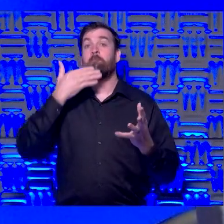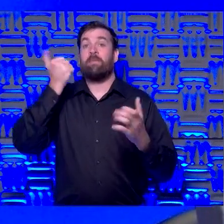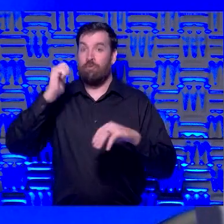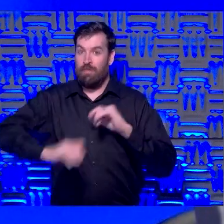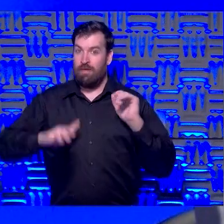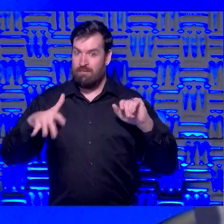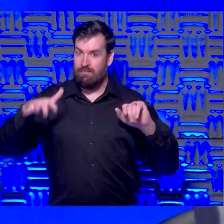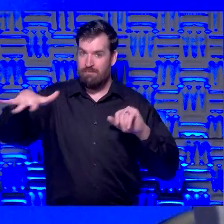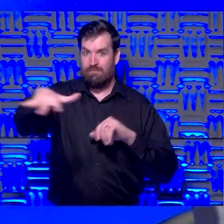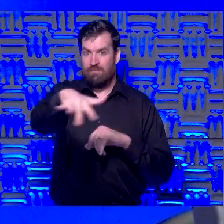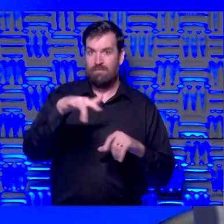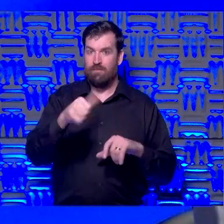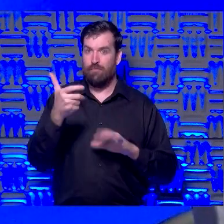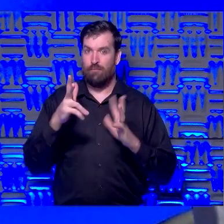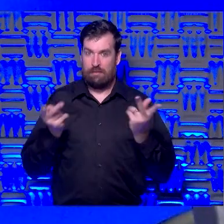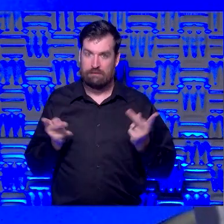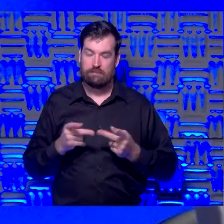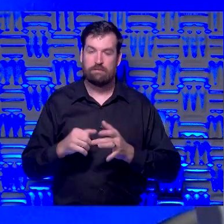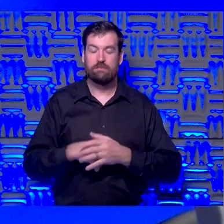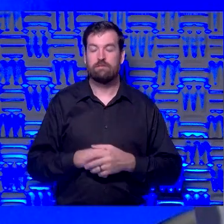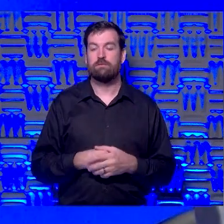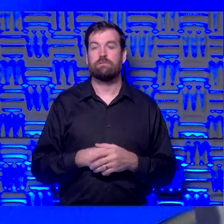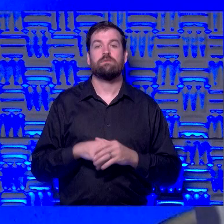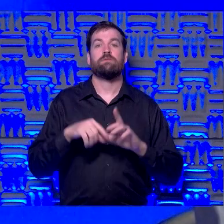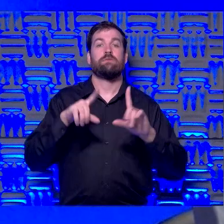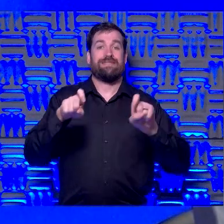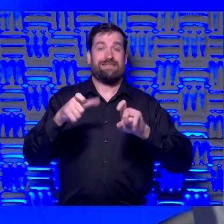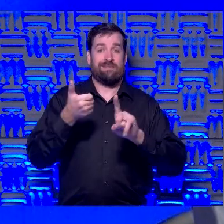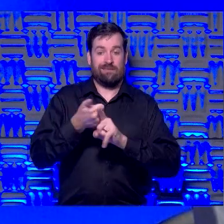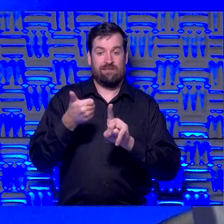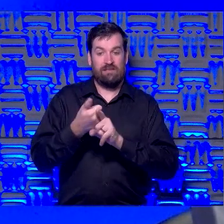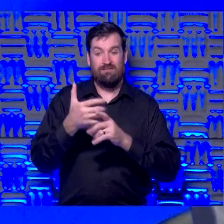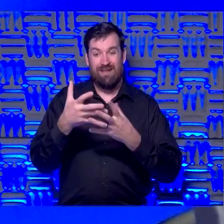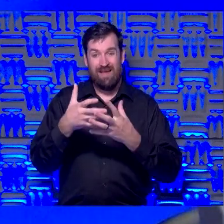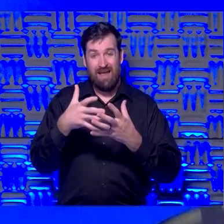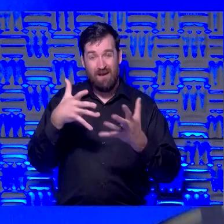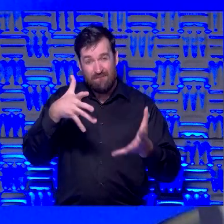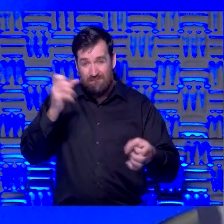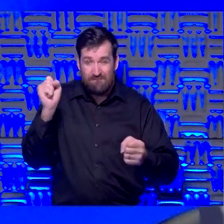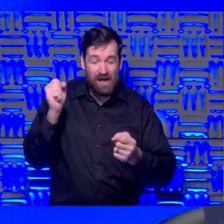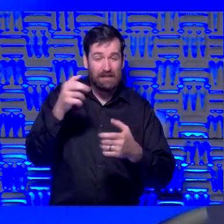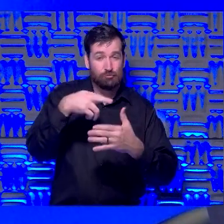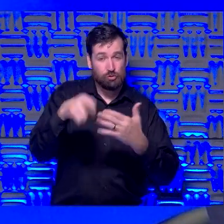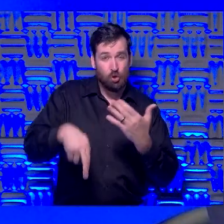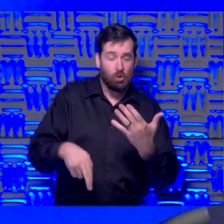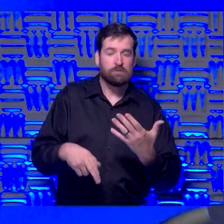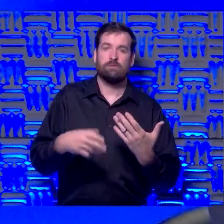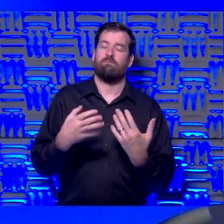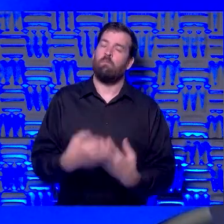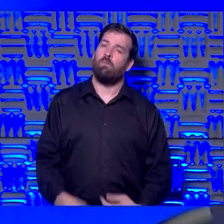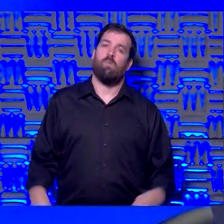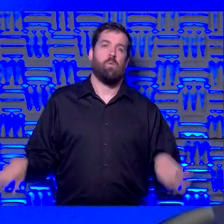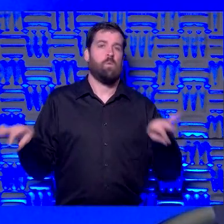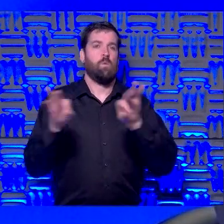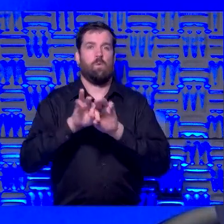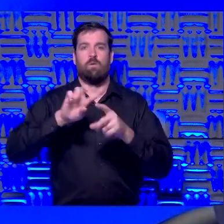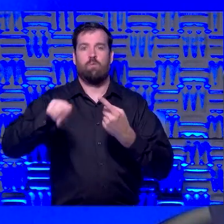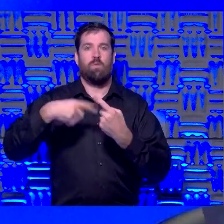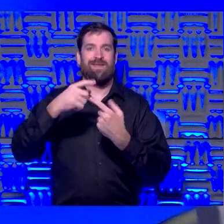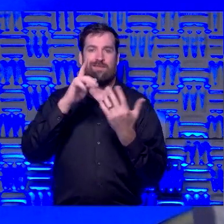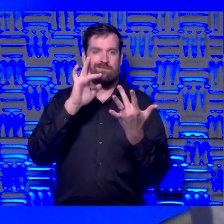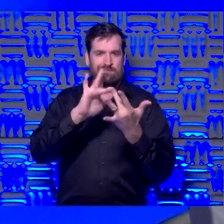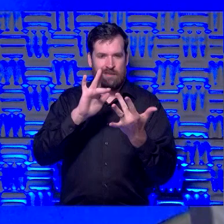places. The testing and the turnaround time is extremely important when you do the contact